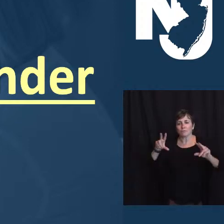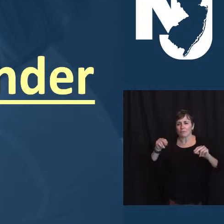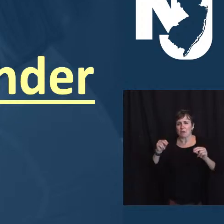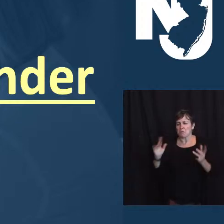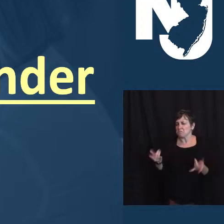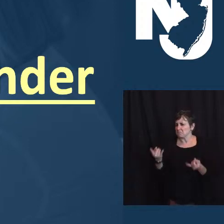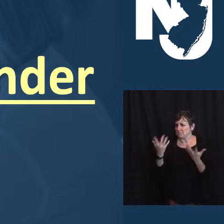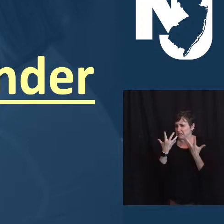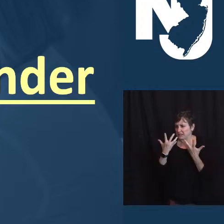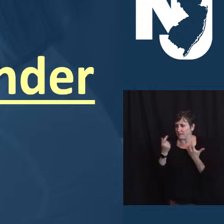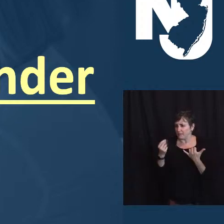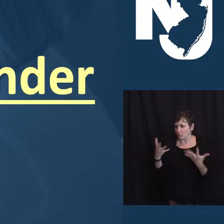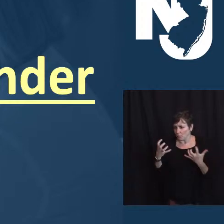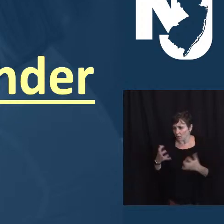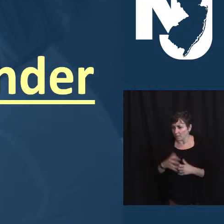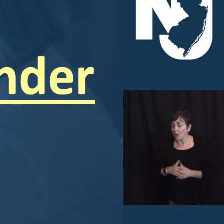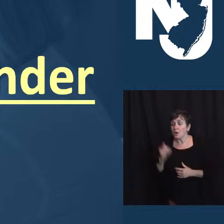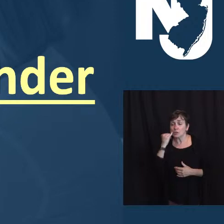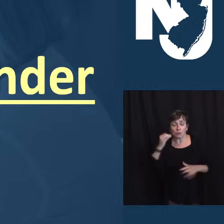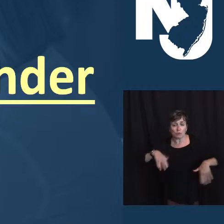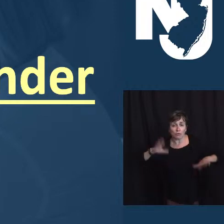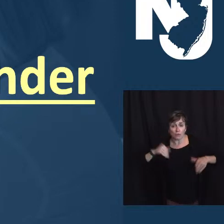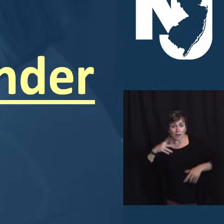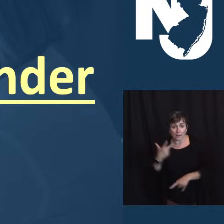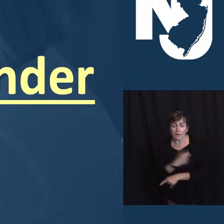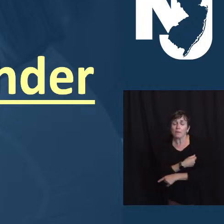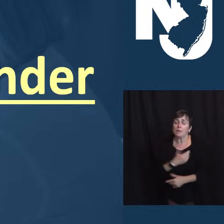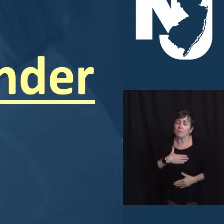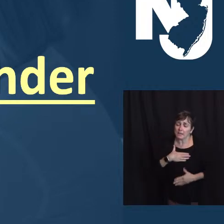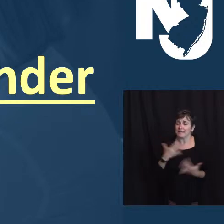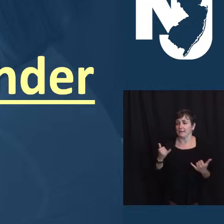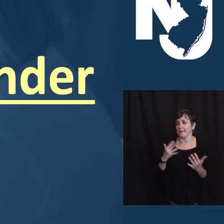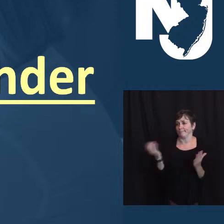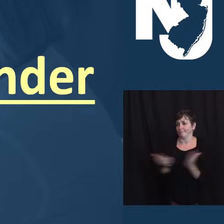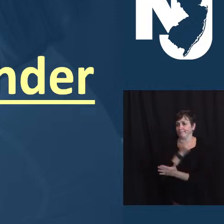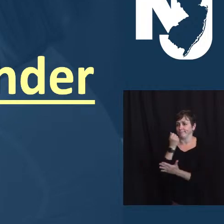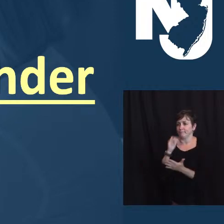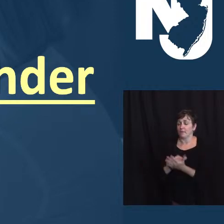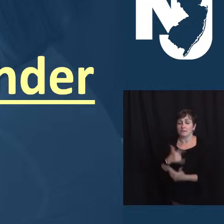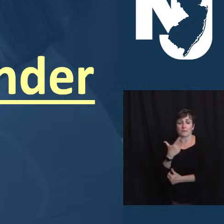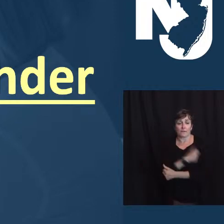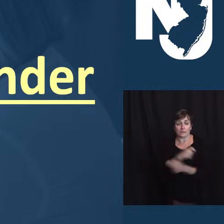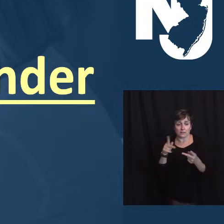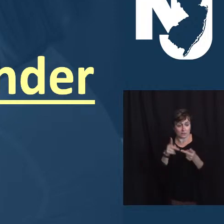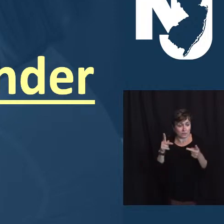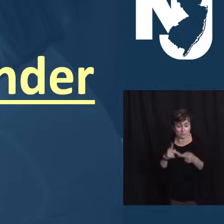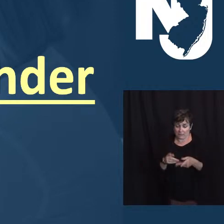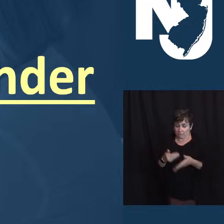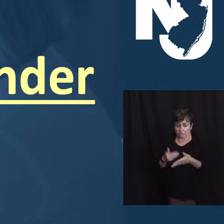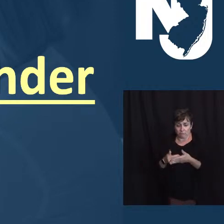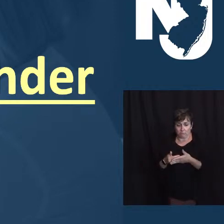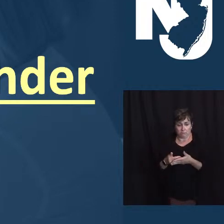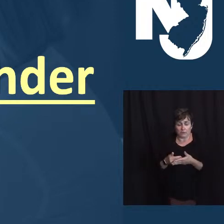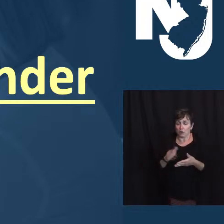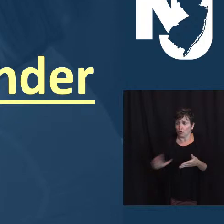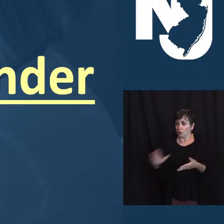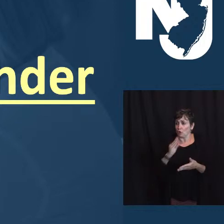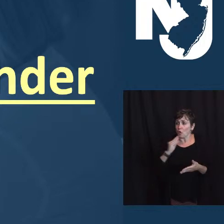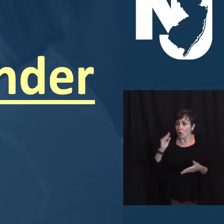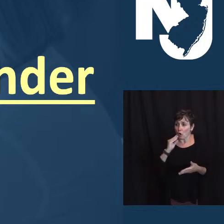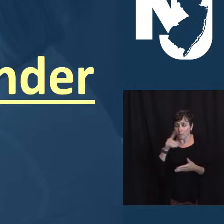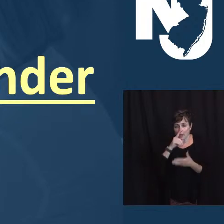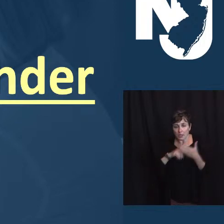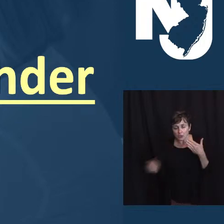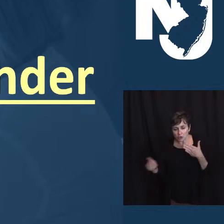yet gotten vaccinated, please, now is your time to do so. There is a vaccination location near you. Again, go to that website,